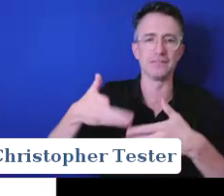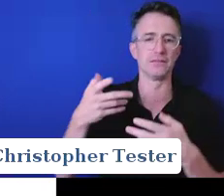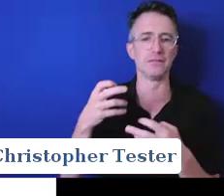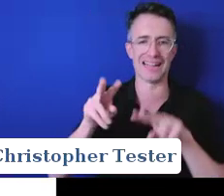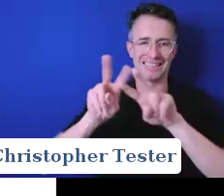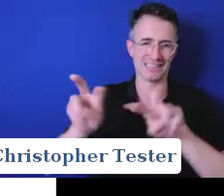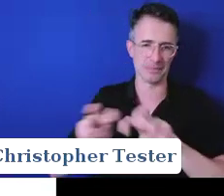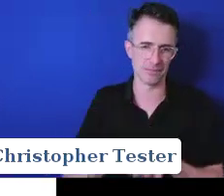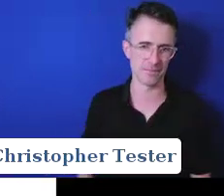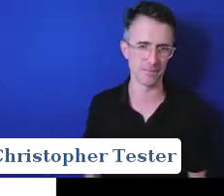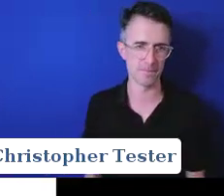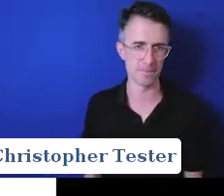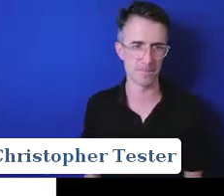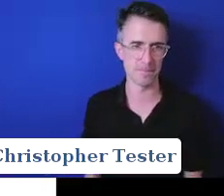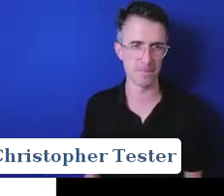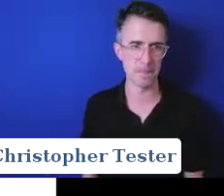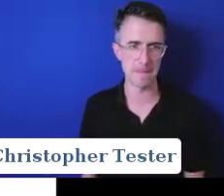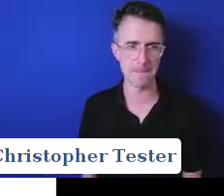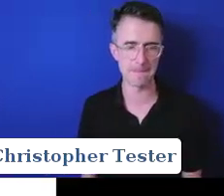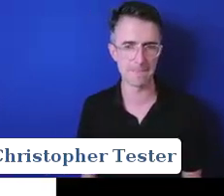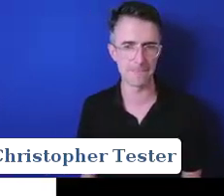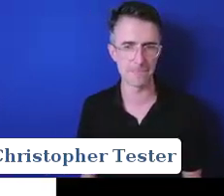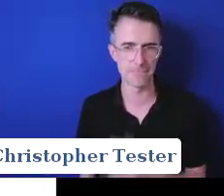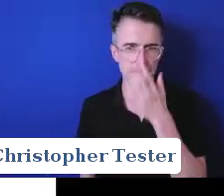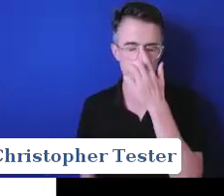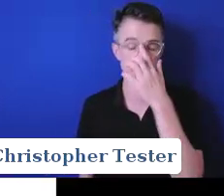disability identification